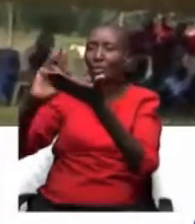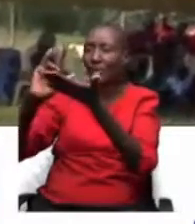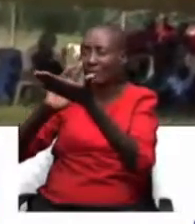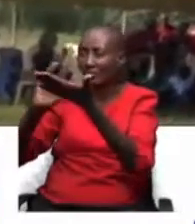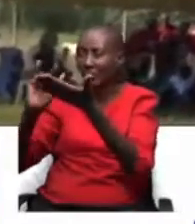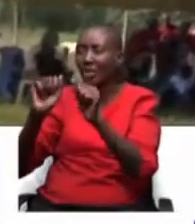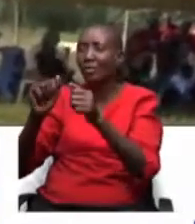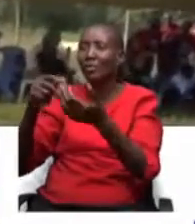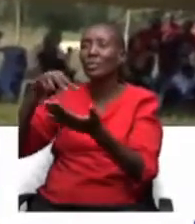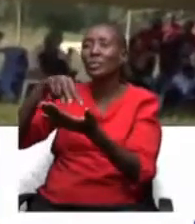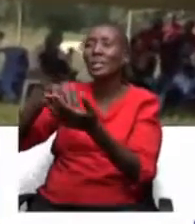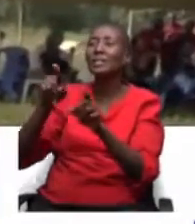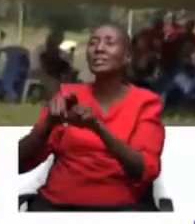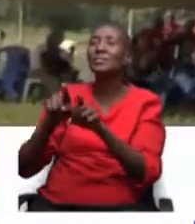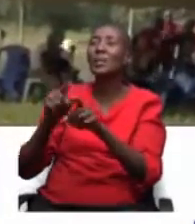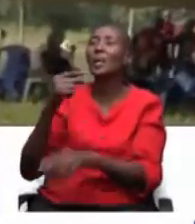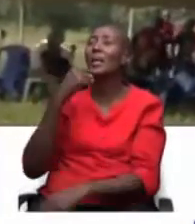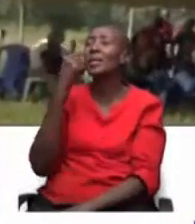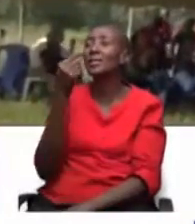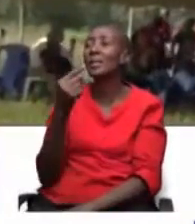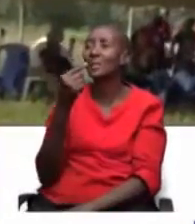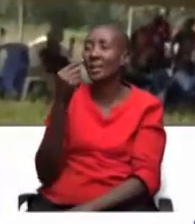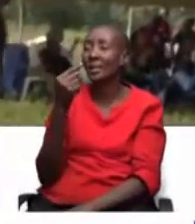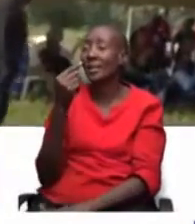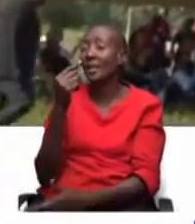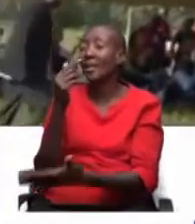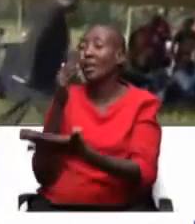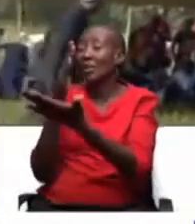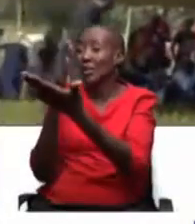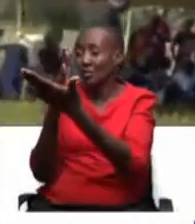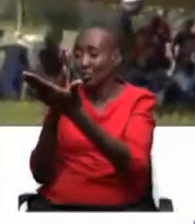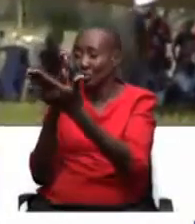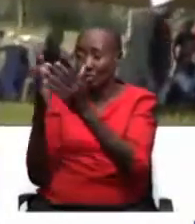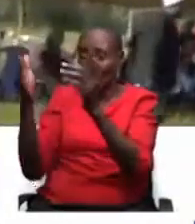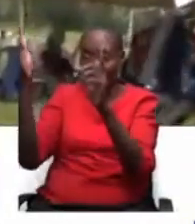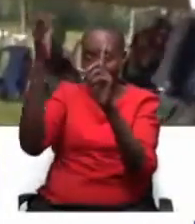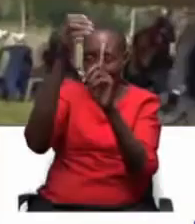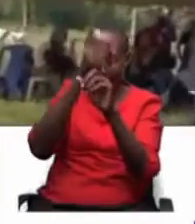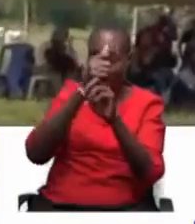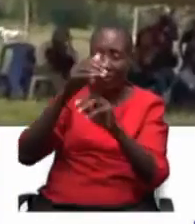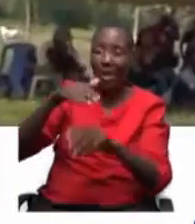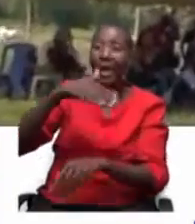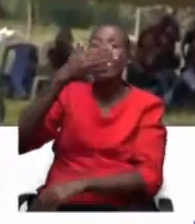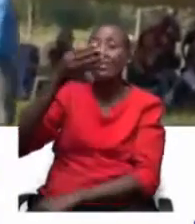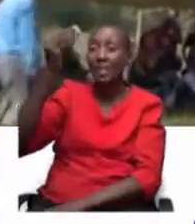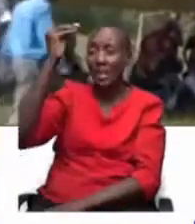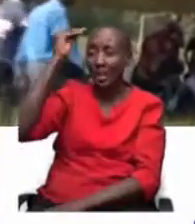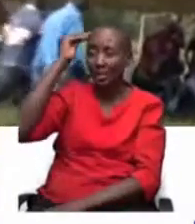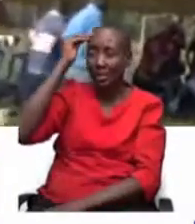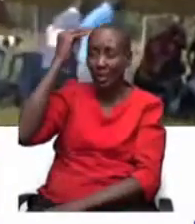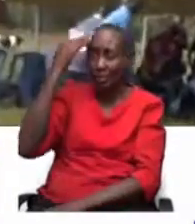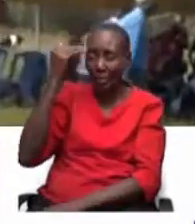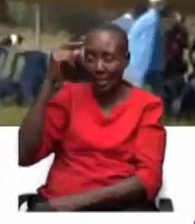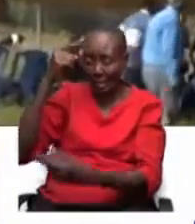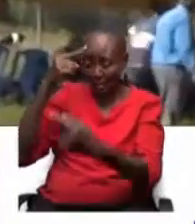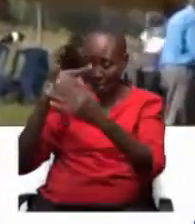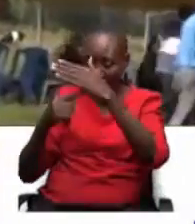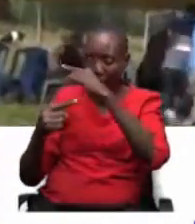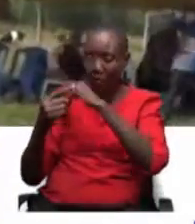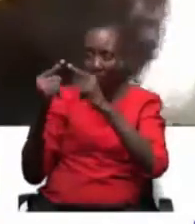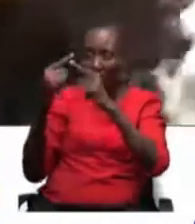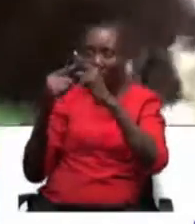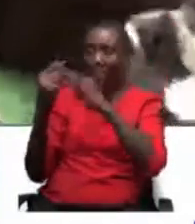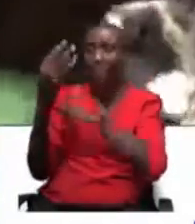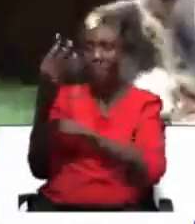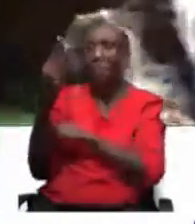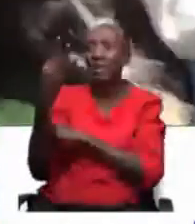simama mbele ya watu nikasema at least naweza achieve something after education, because sisi niko form 3 naenda form